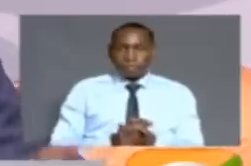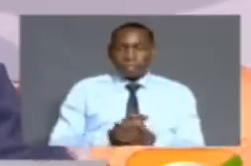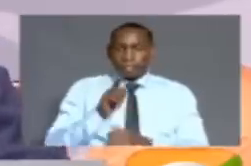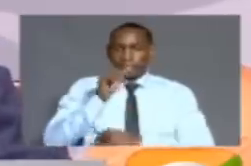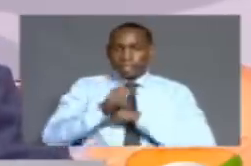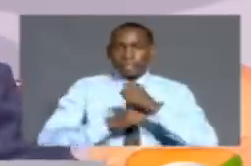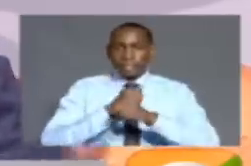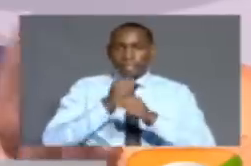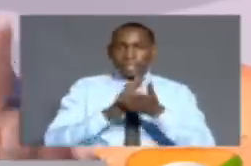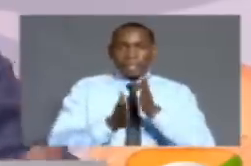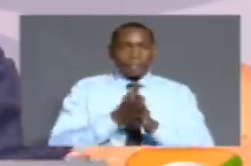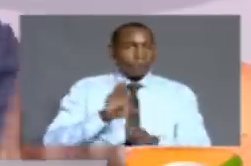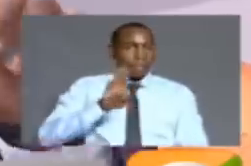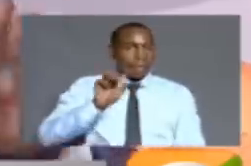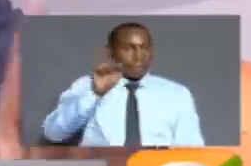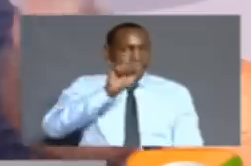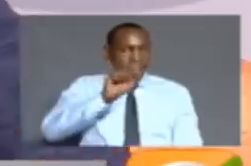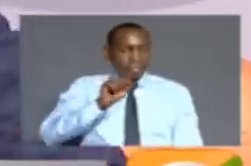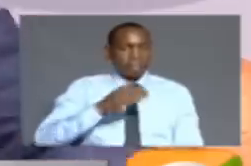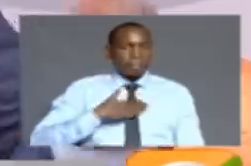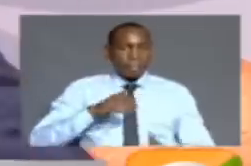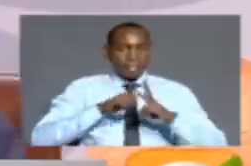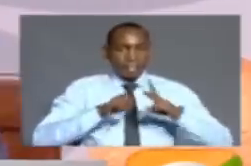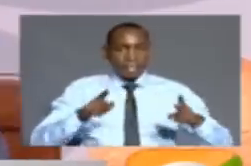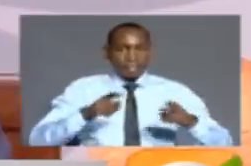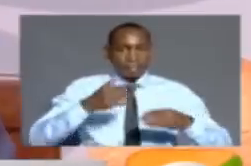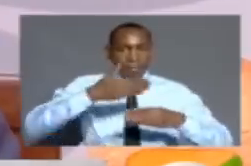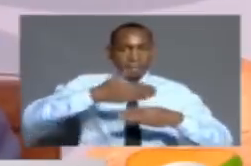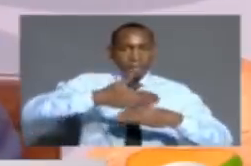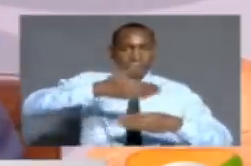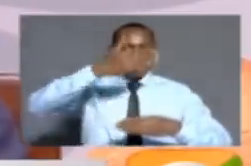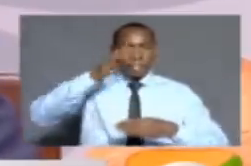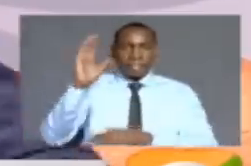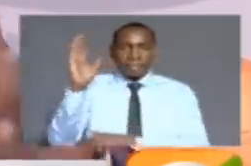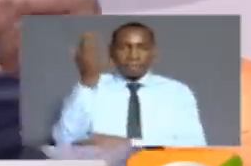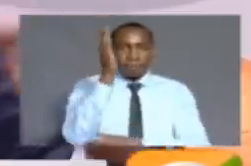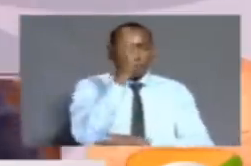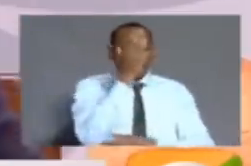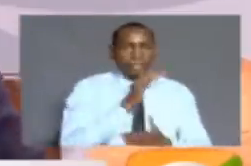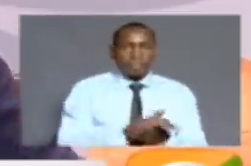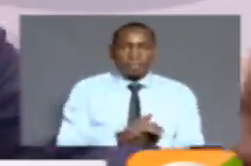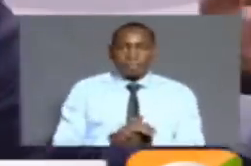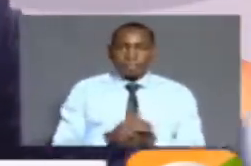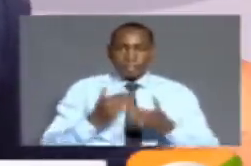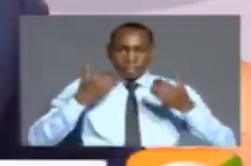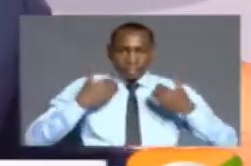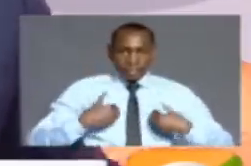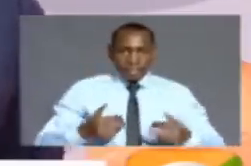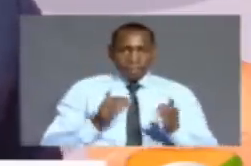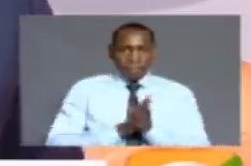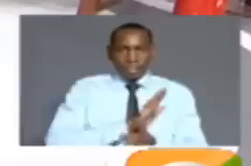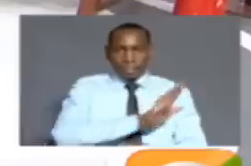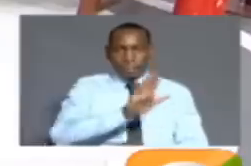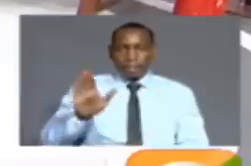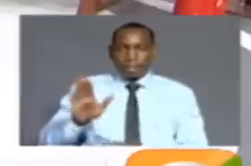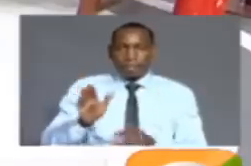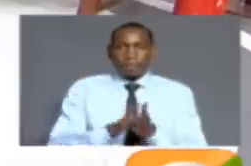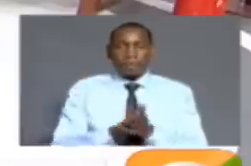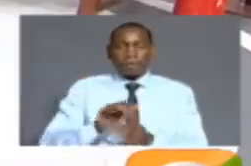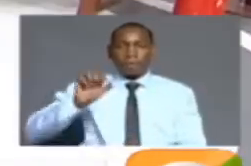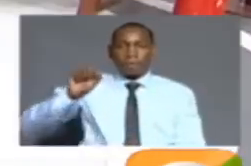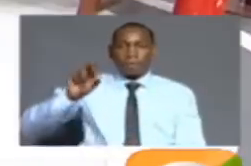no BS. This year, I begin the fencing of that forest. You know, and it is me, you. In fact, Susan Kihika